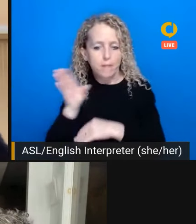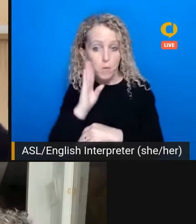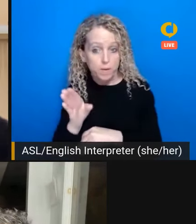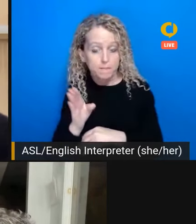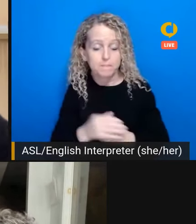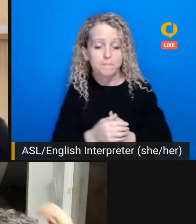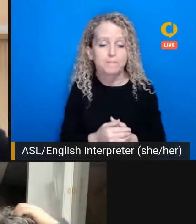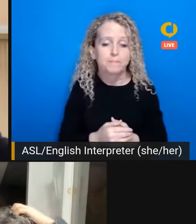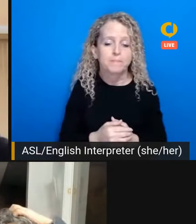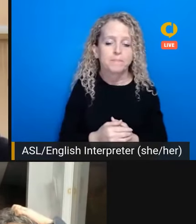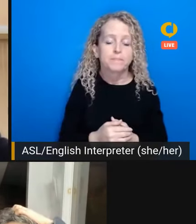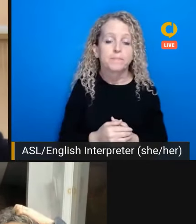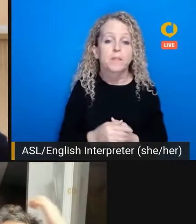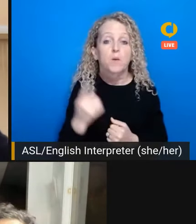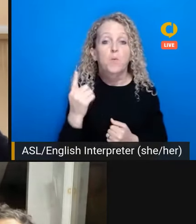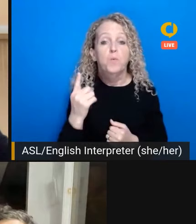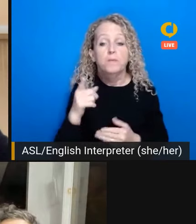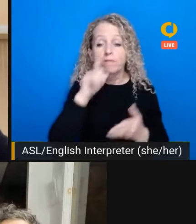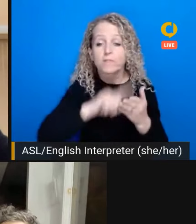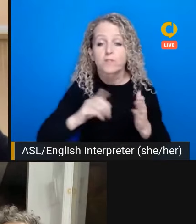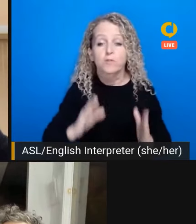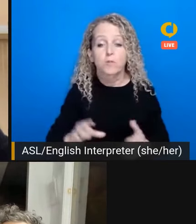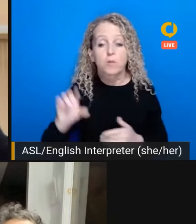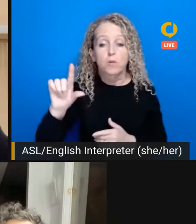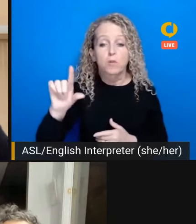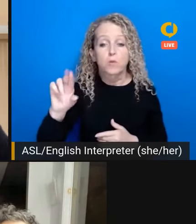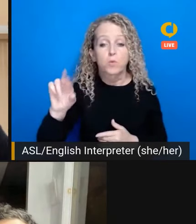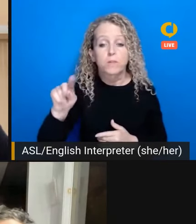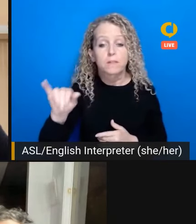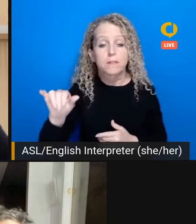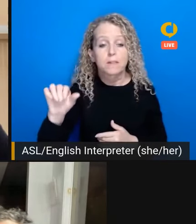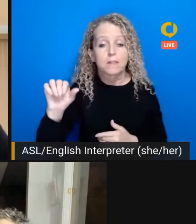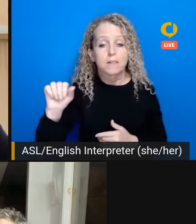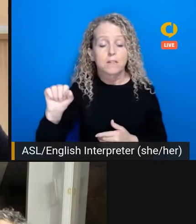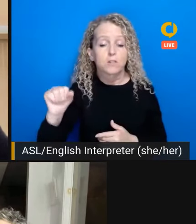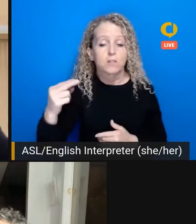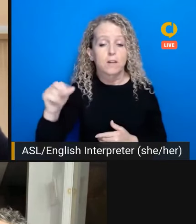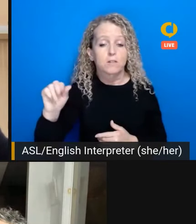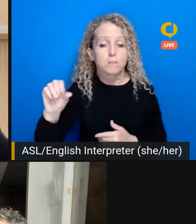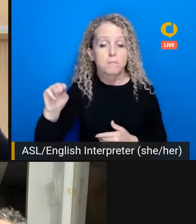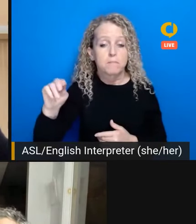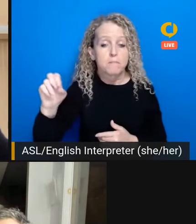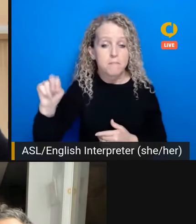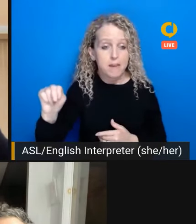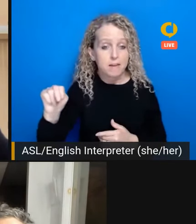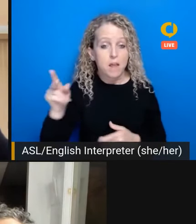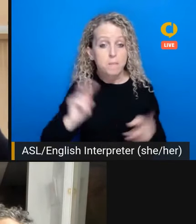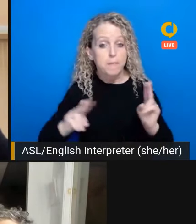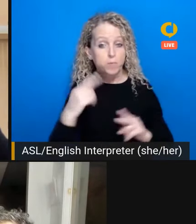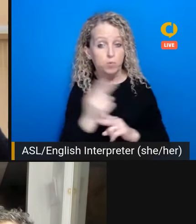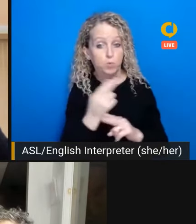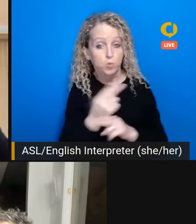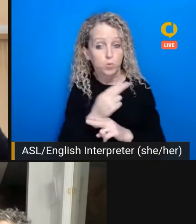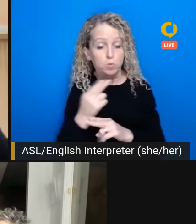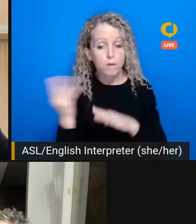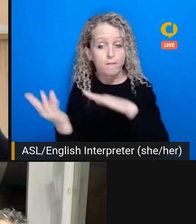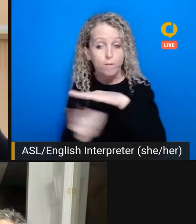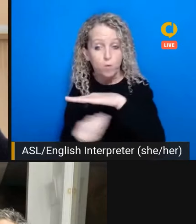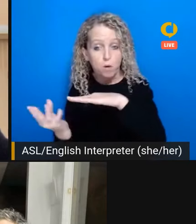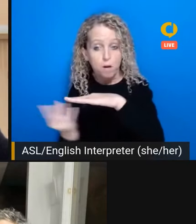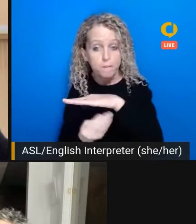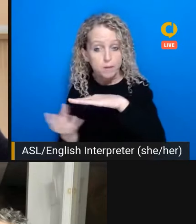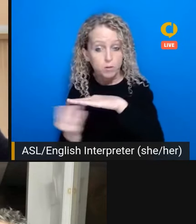researcher by the name of Lucy Suchman studied people using these photocopiers. Seems like a mundane